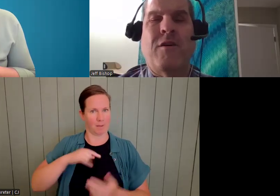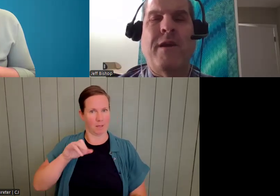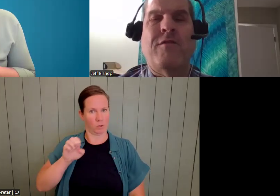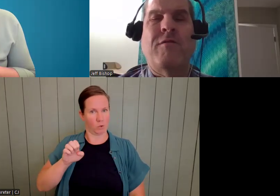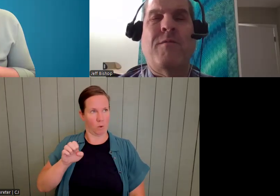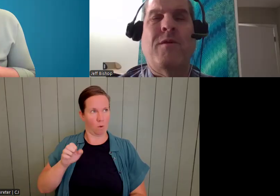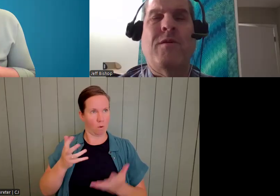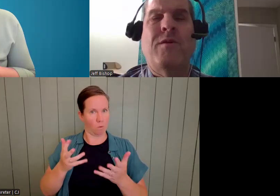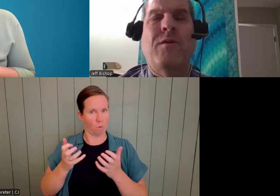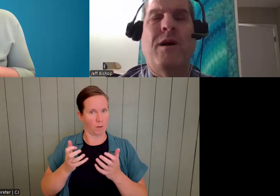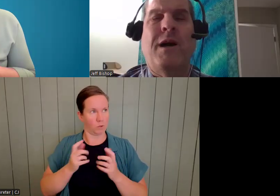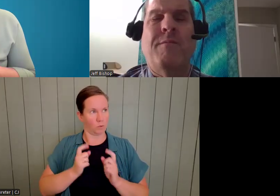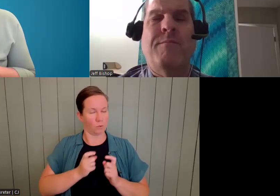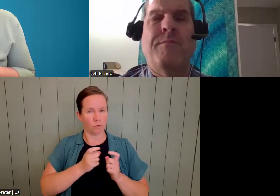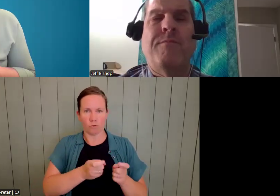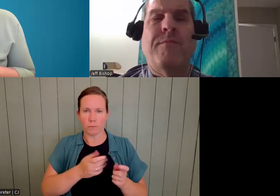in growing into a role